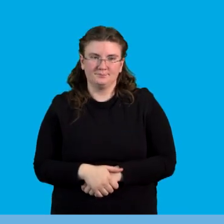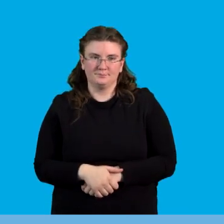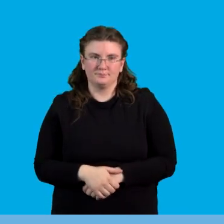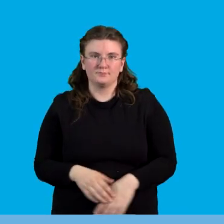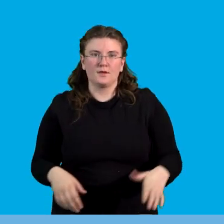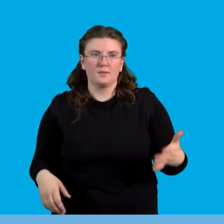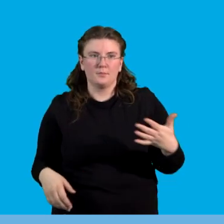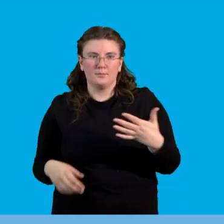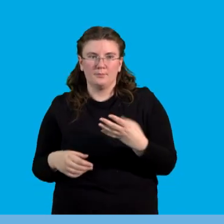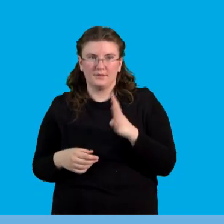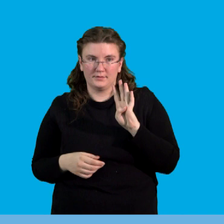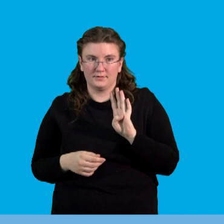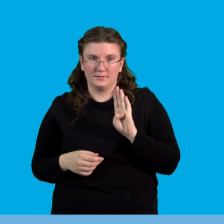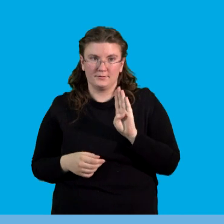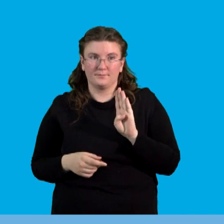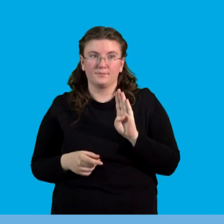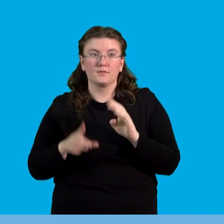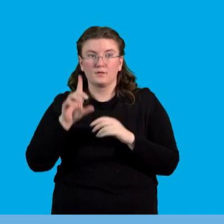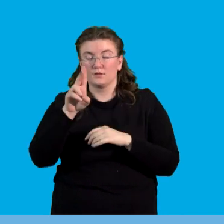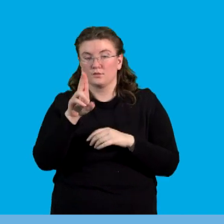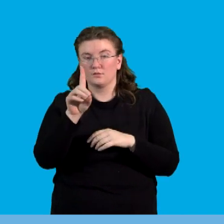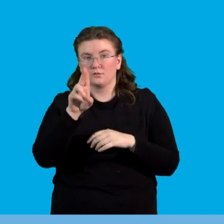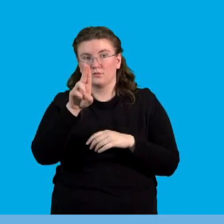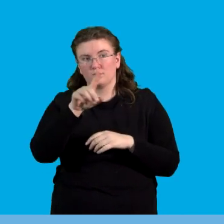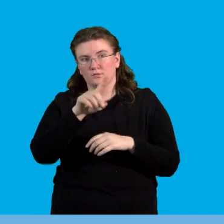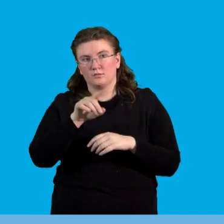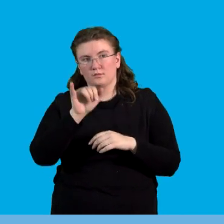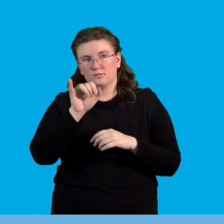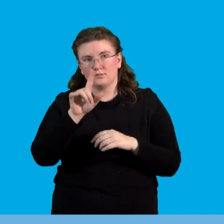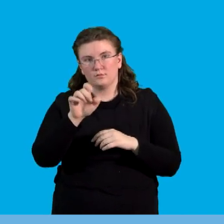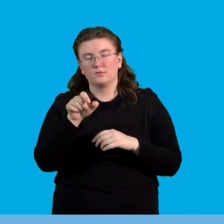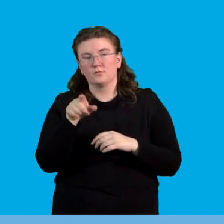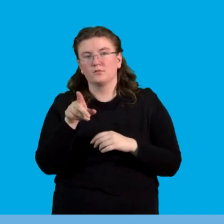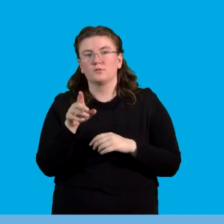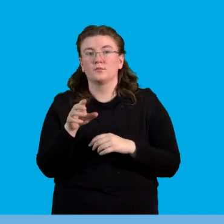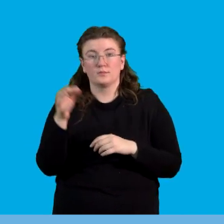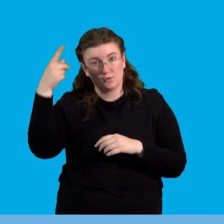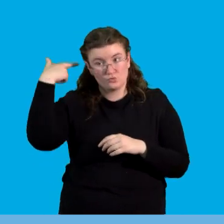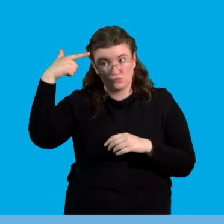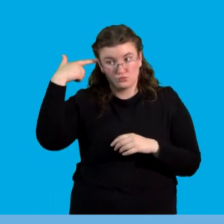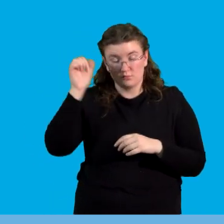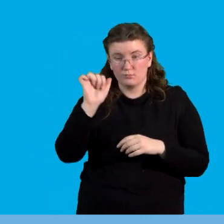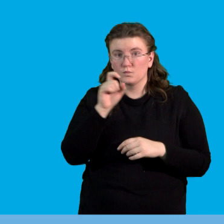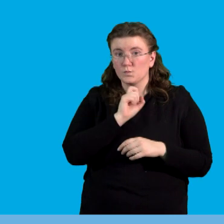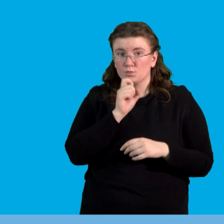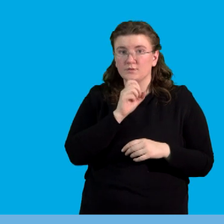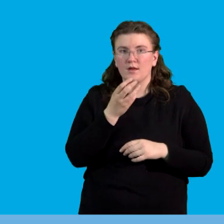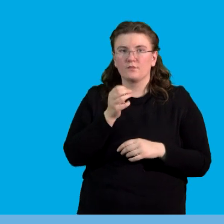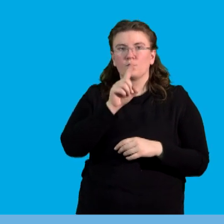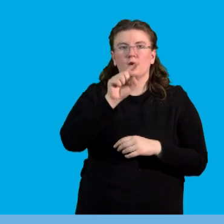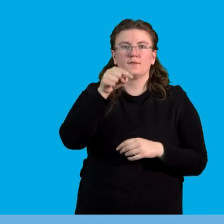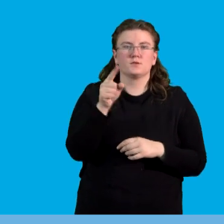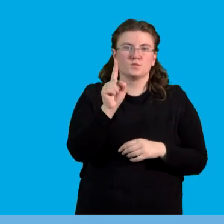B. Now we are told that Duduzile uses her hairdryer, which is labeled at 1100